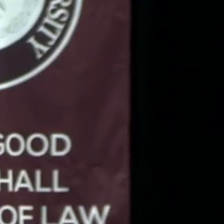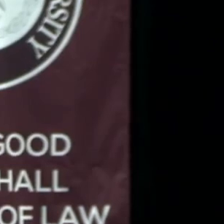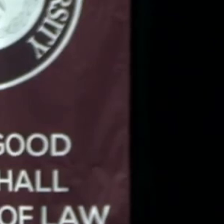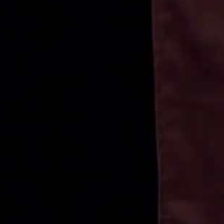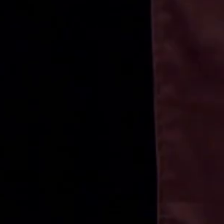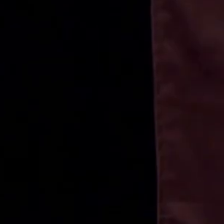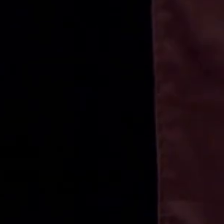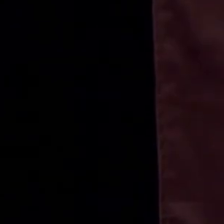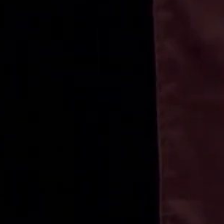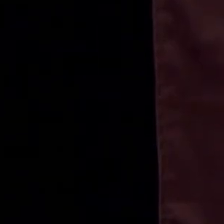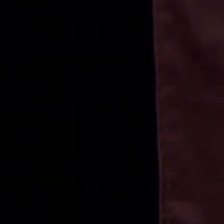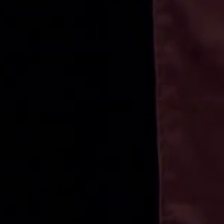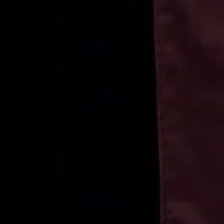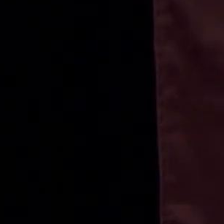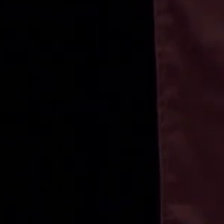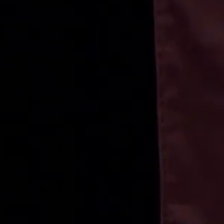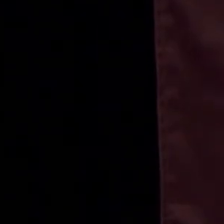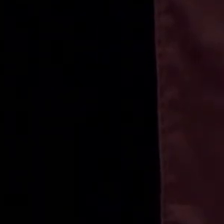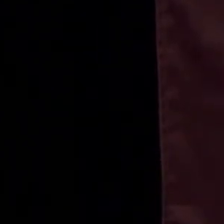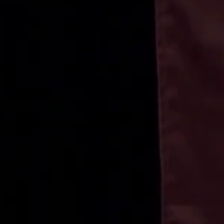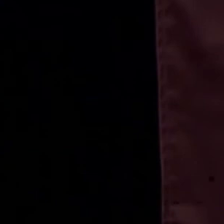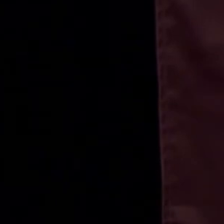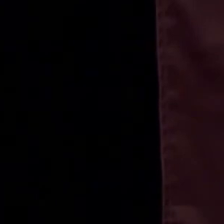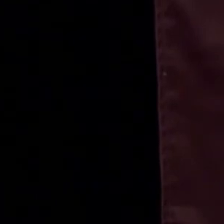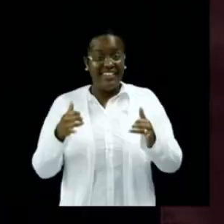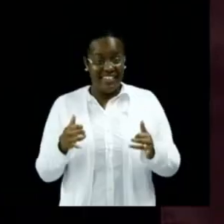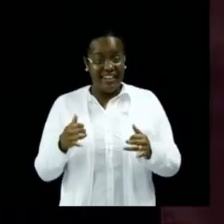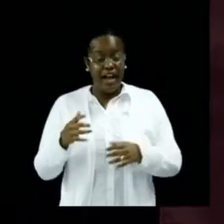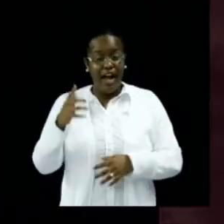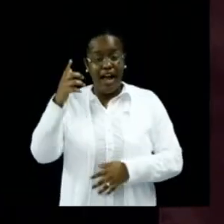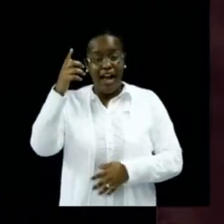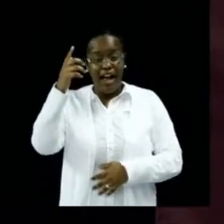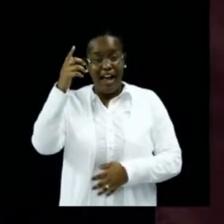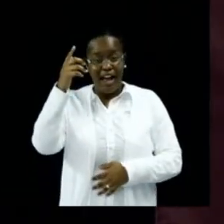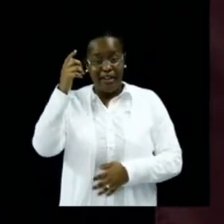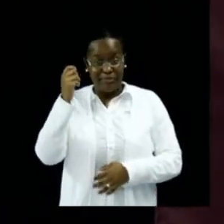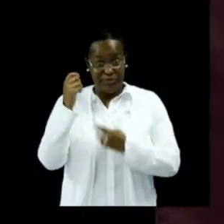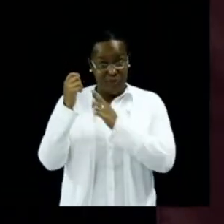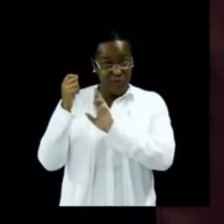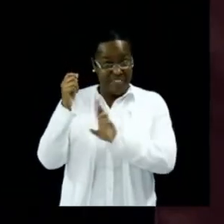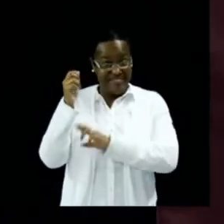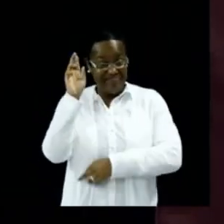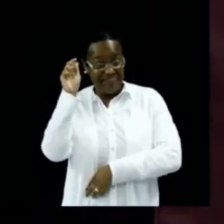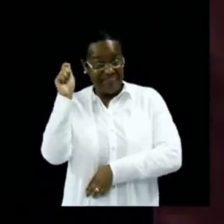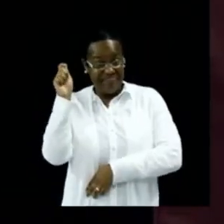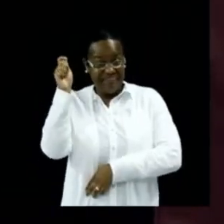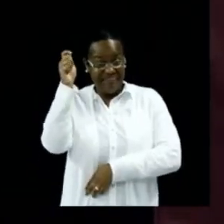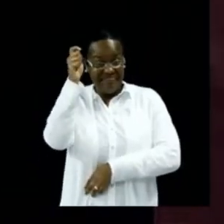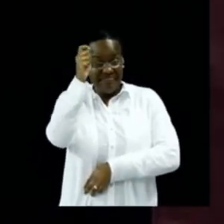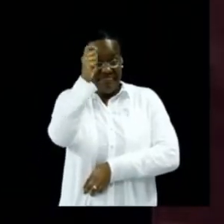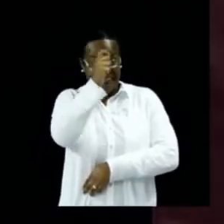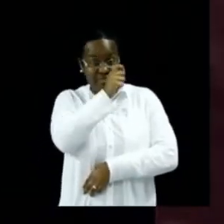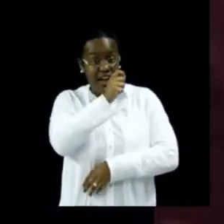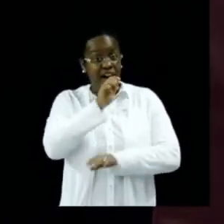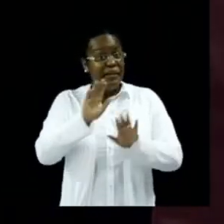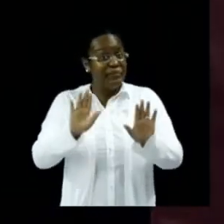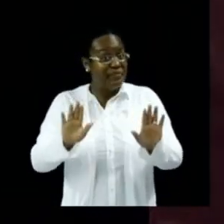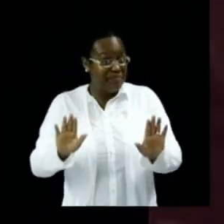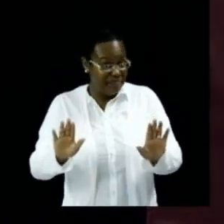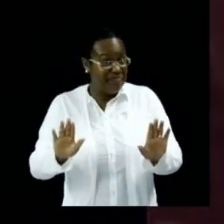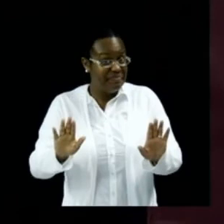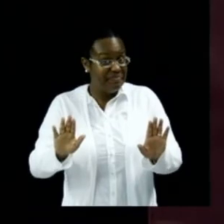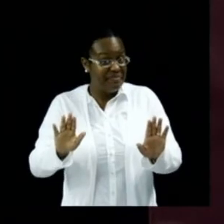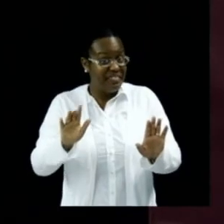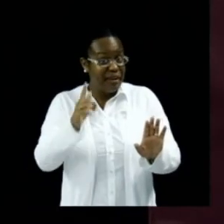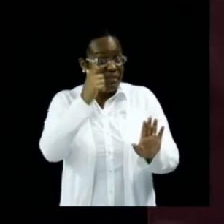graduates will move their tassel from the right side to the left side. However, since